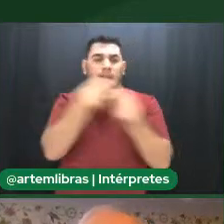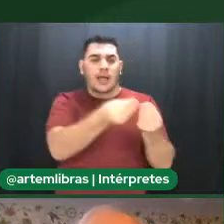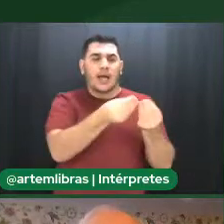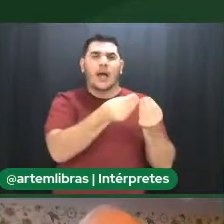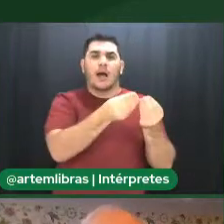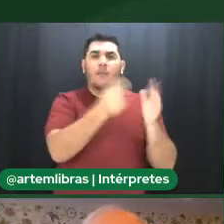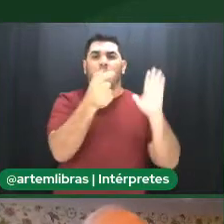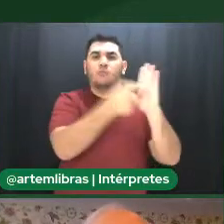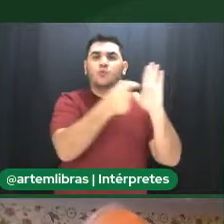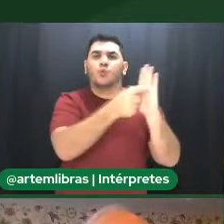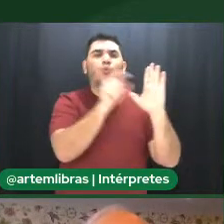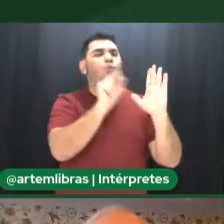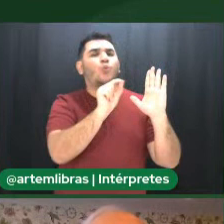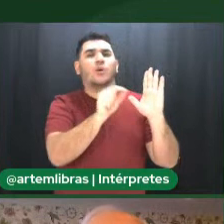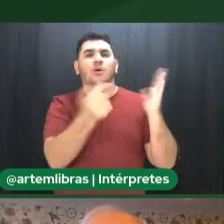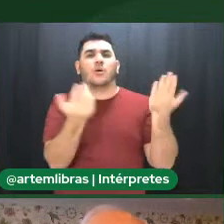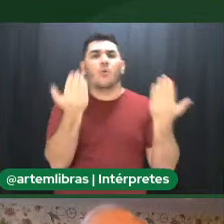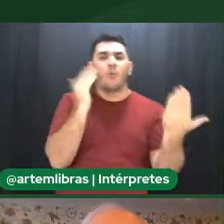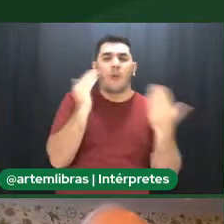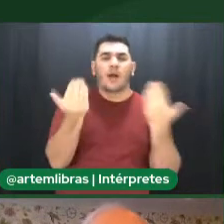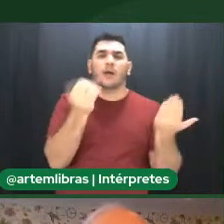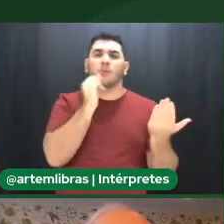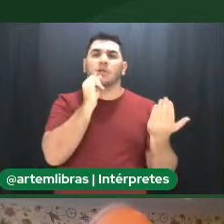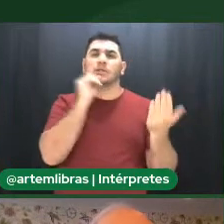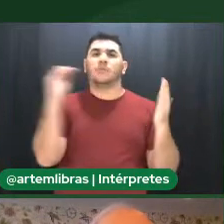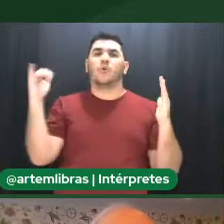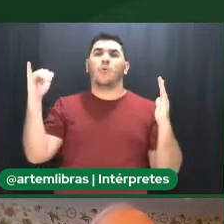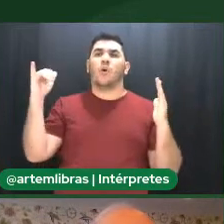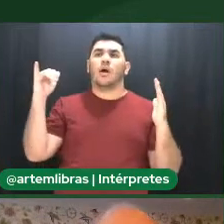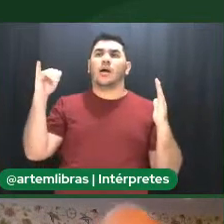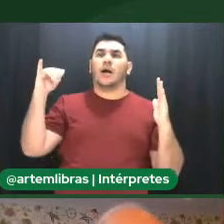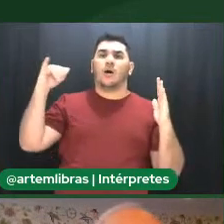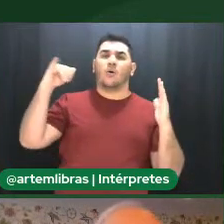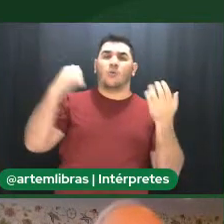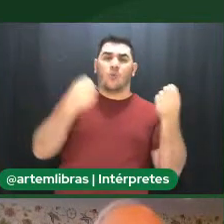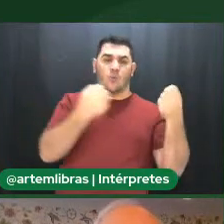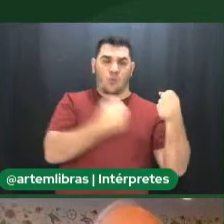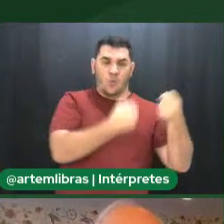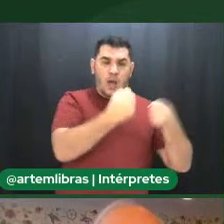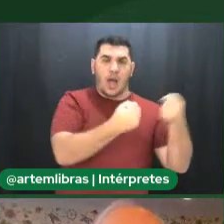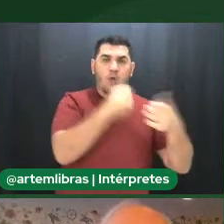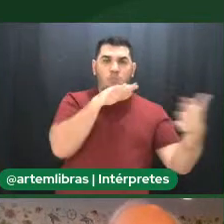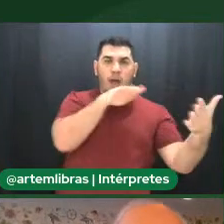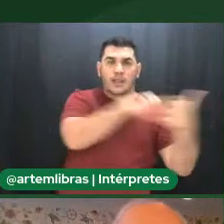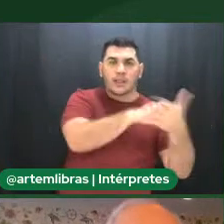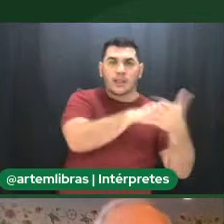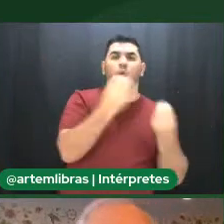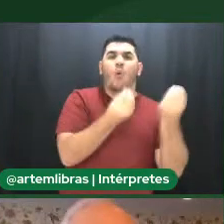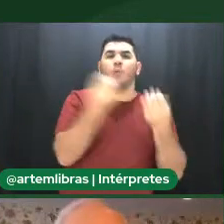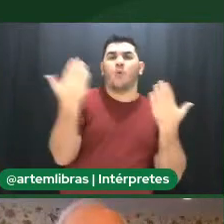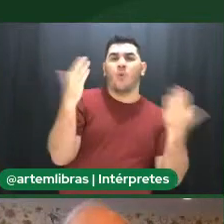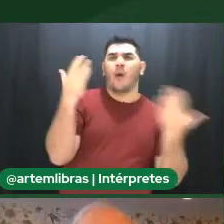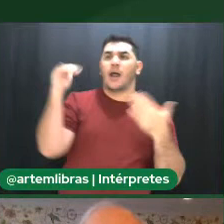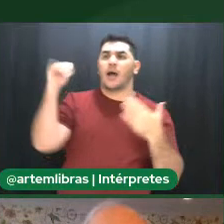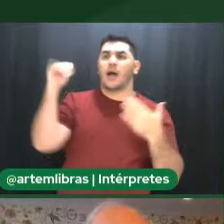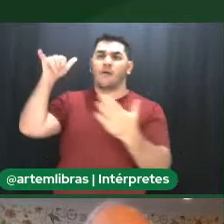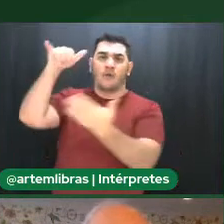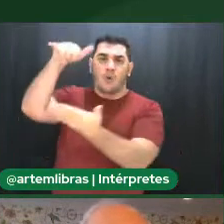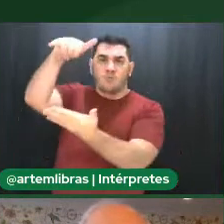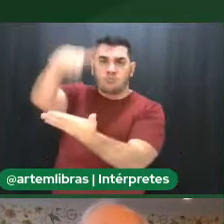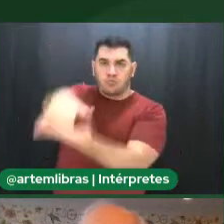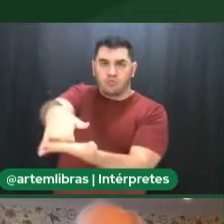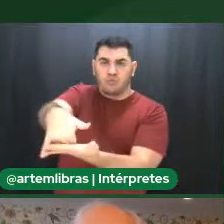and yet I would say there's a real opportunity because they have been unexplored. There's lots of patents